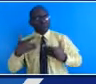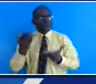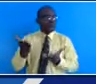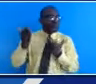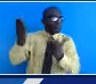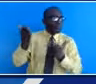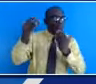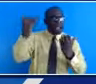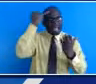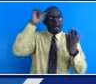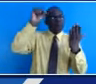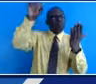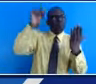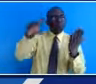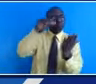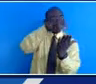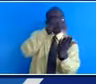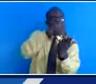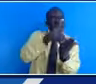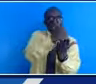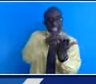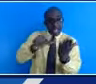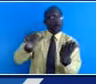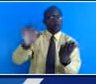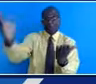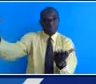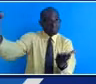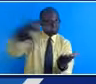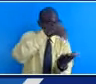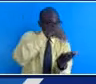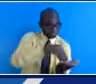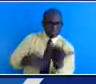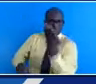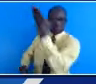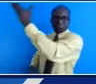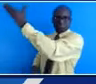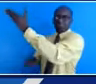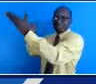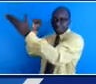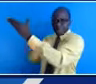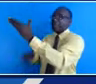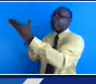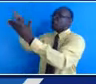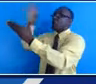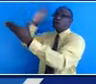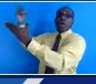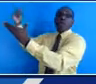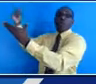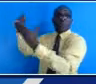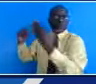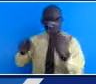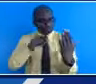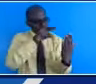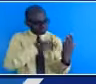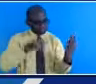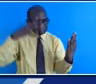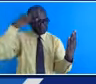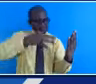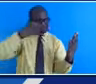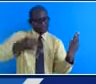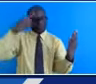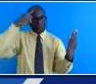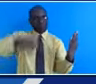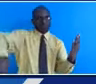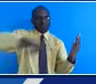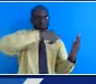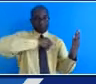that came out of yesterday's task force meeting that I think we all have to be addressing and concerned about as businesses begin to reemerge in all different sizes and